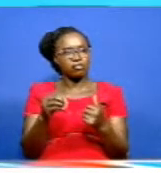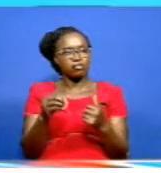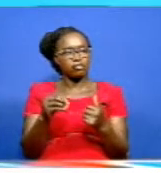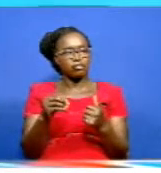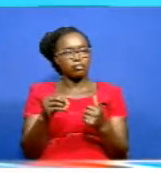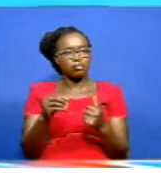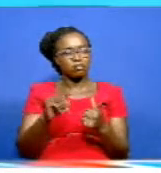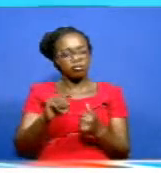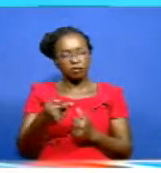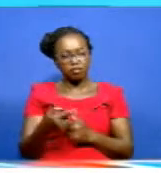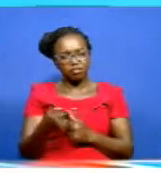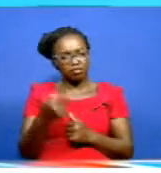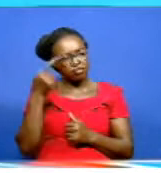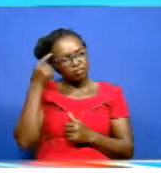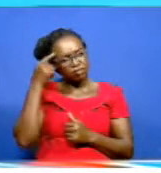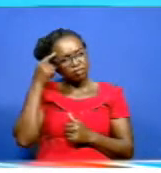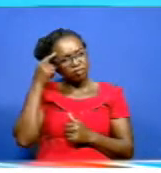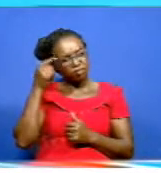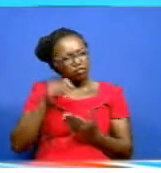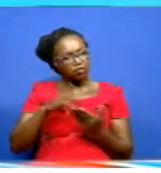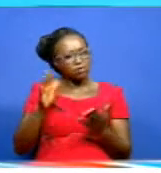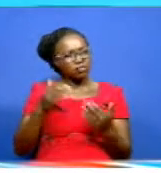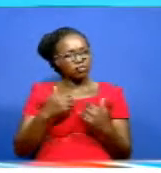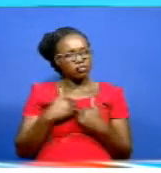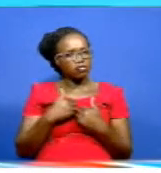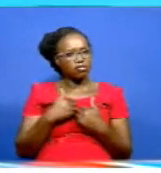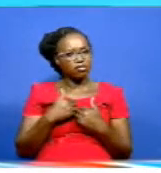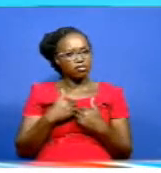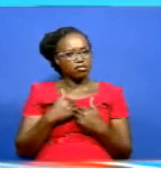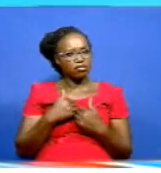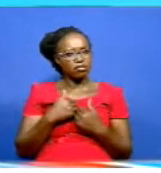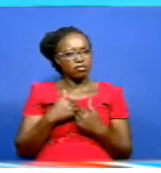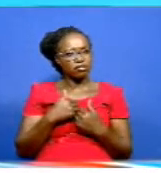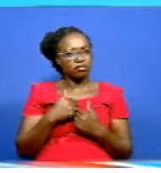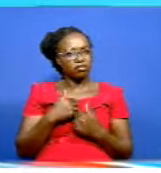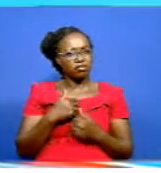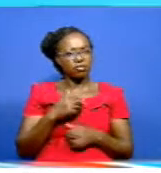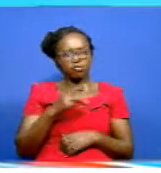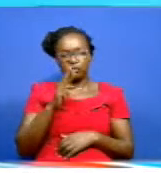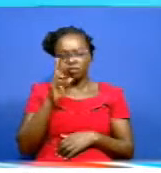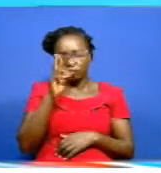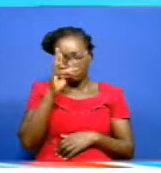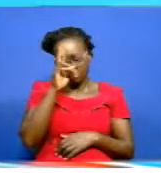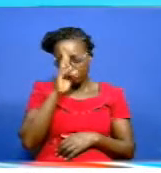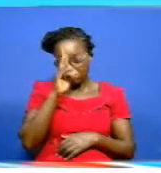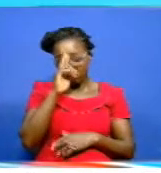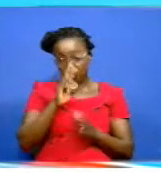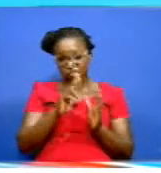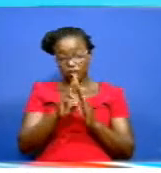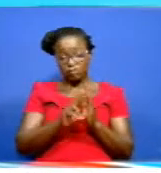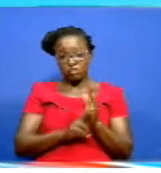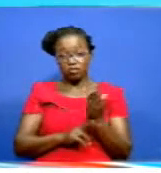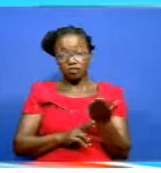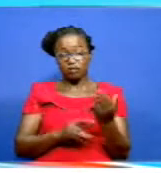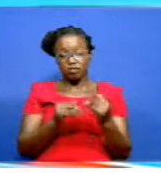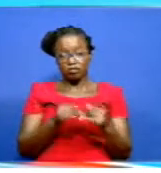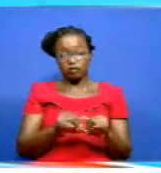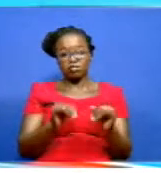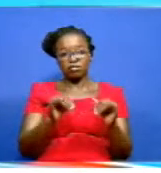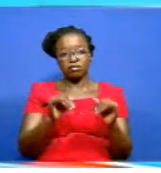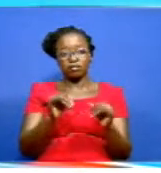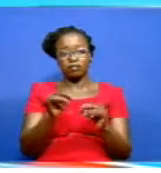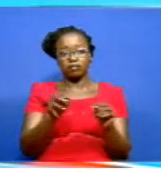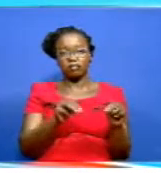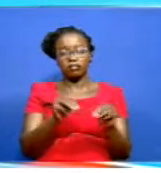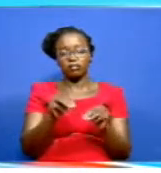700,000. Do you think that we should have perhaps more stringent measures and put in place to actually try and mitigate this?